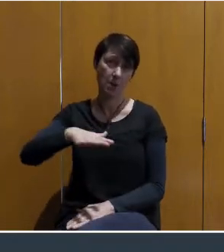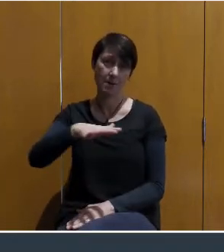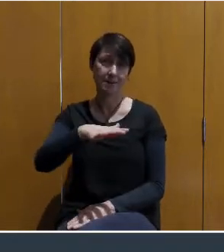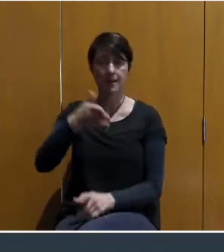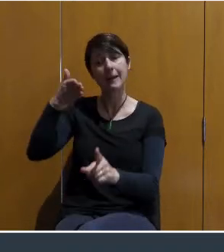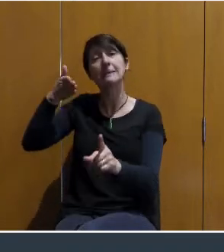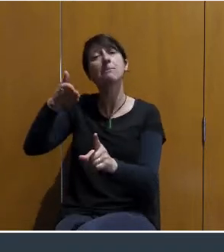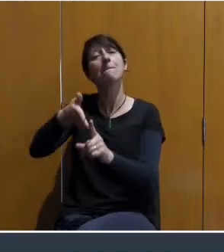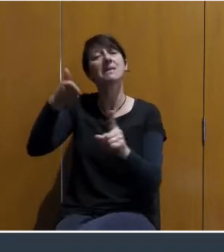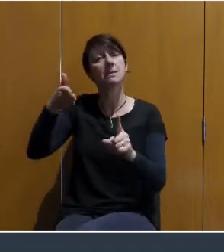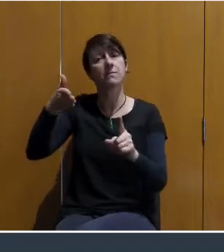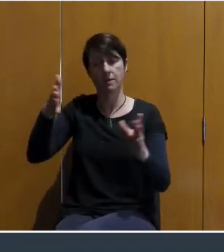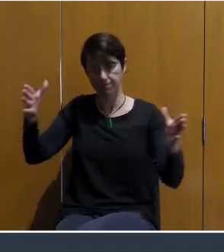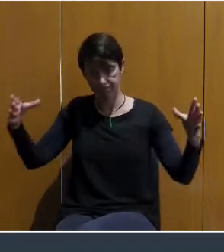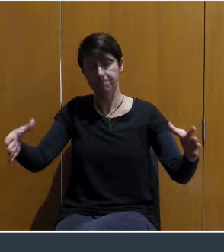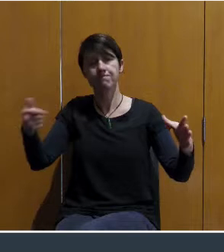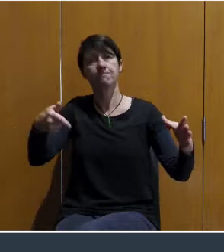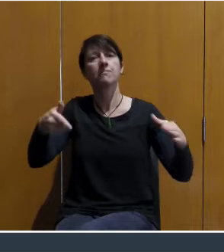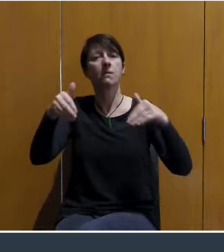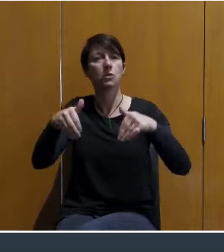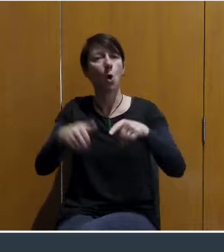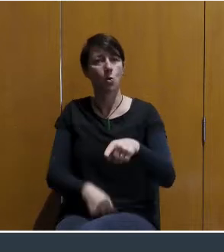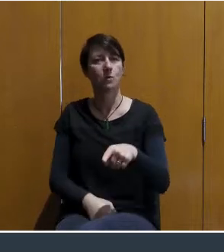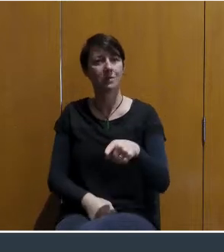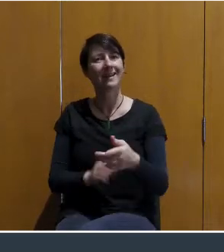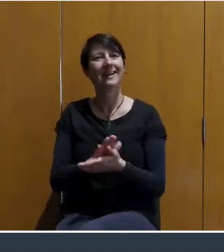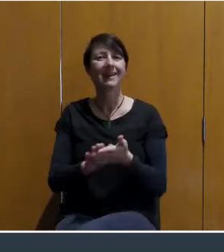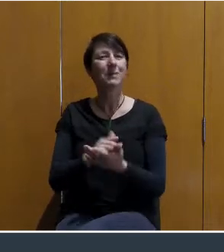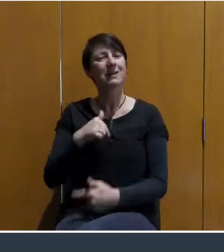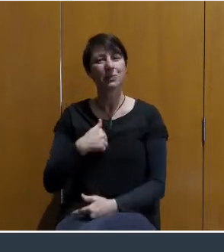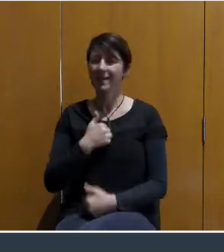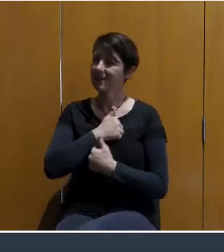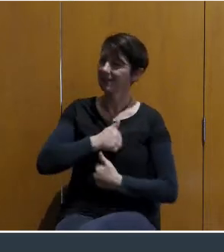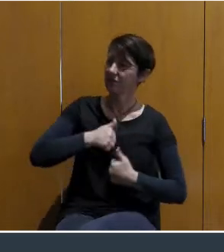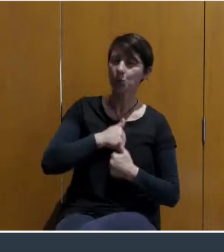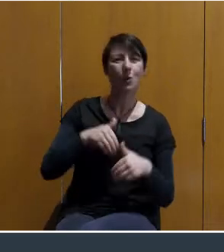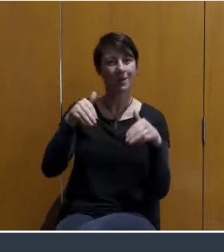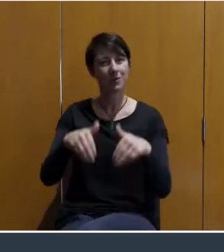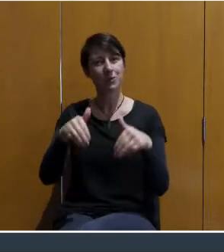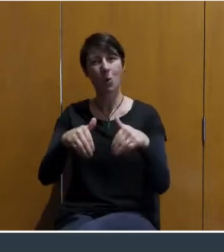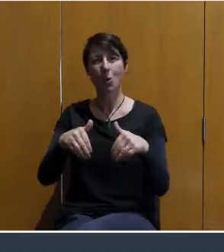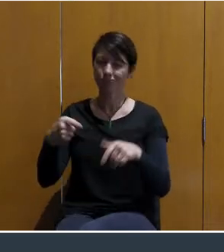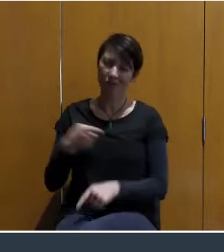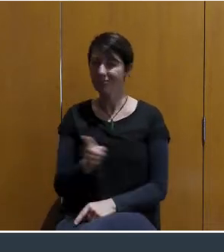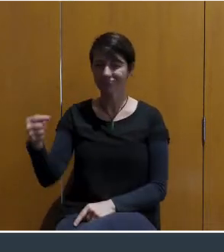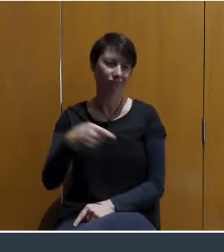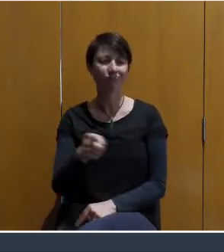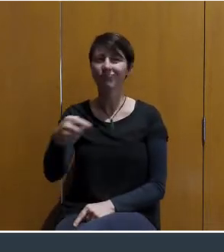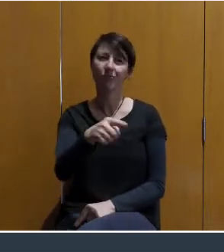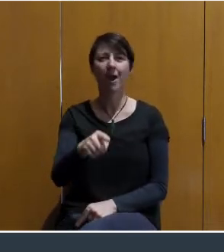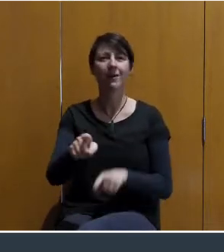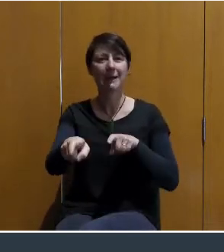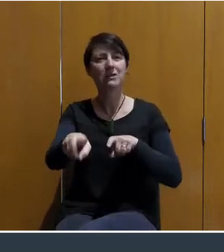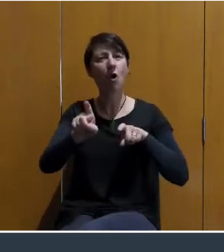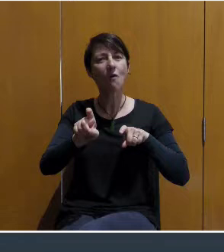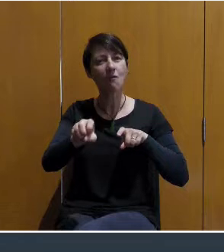it does allow us to enjoy our dogs. There's plenty of off-leash areas, but, you know, we can